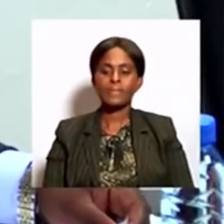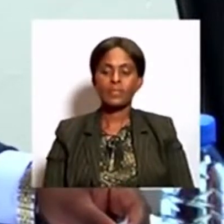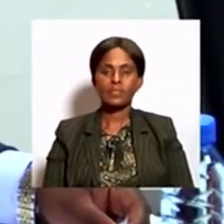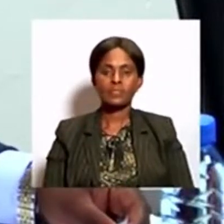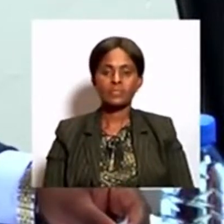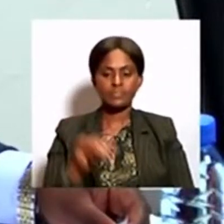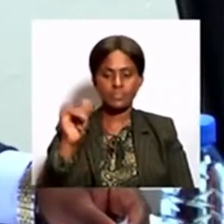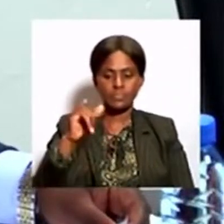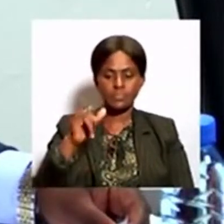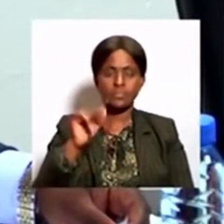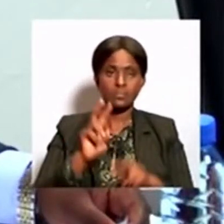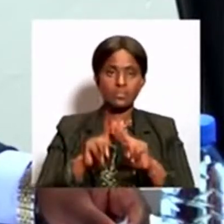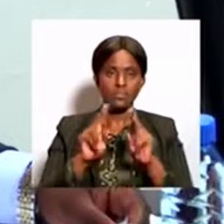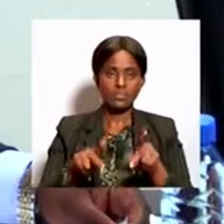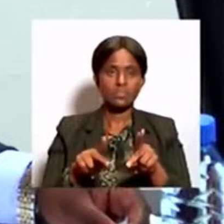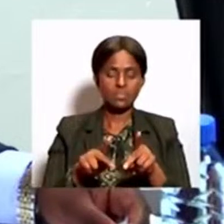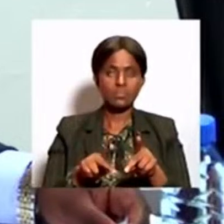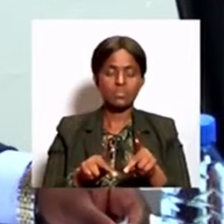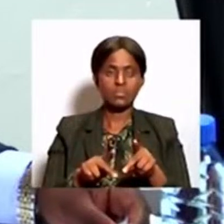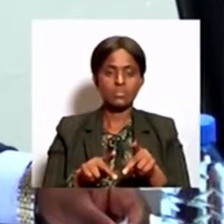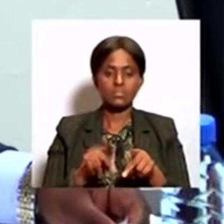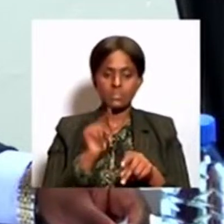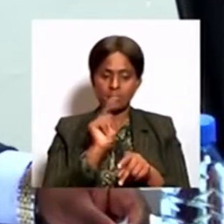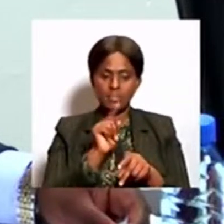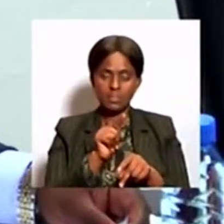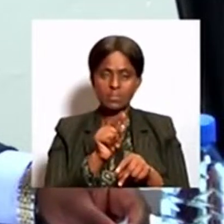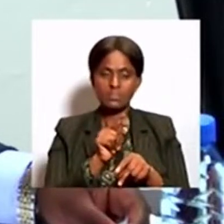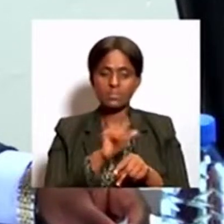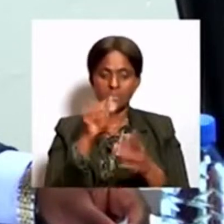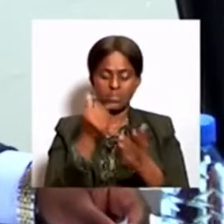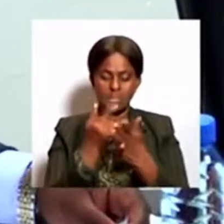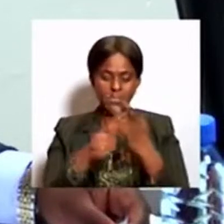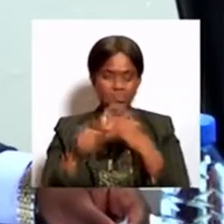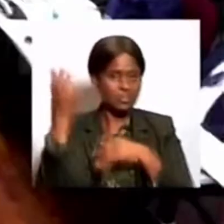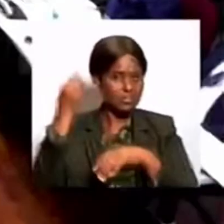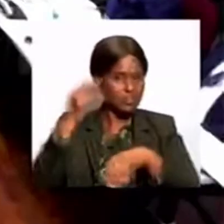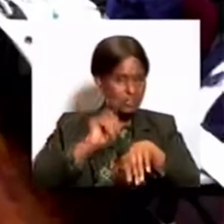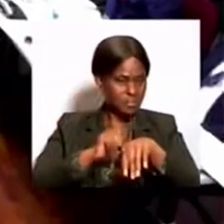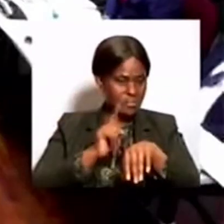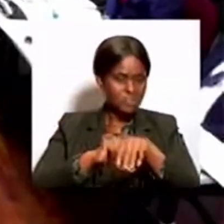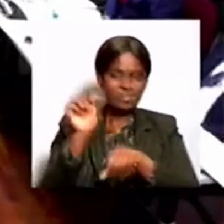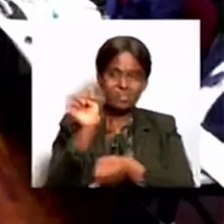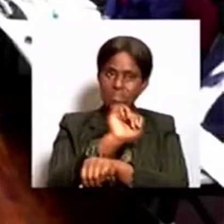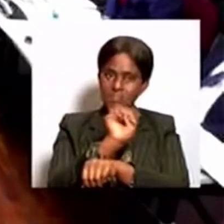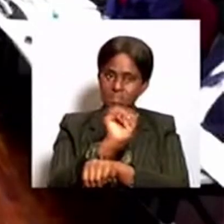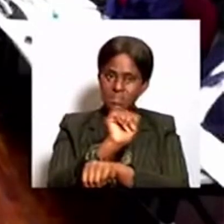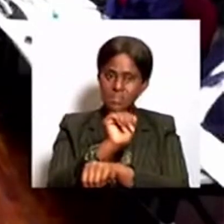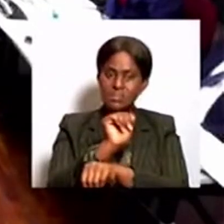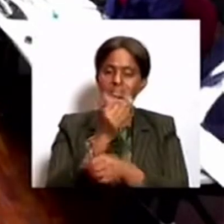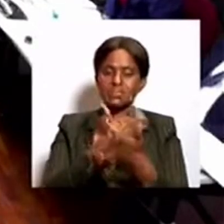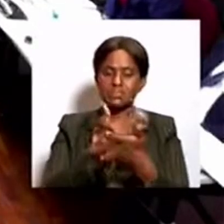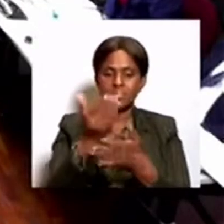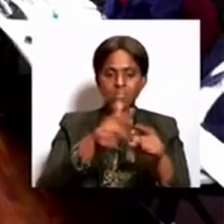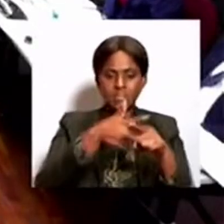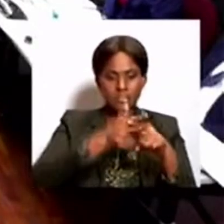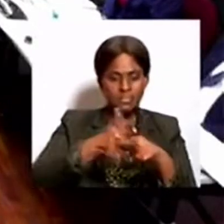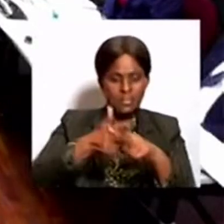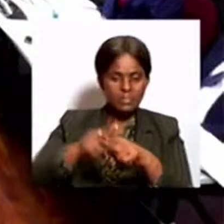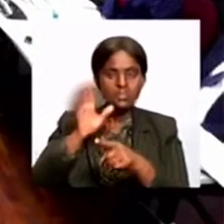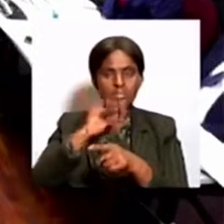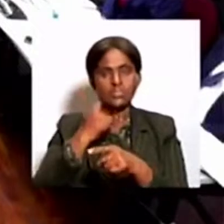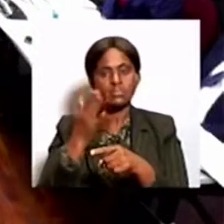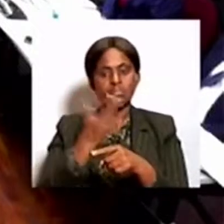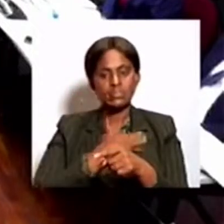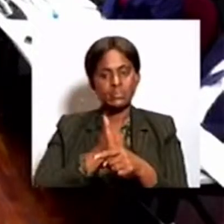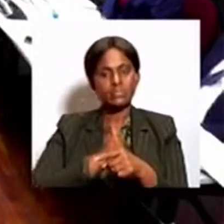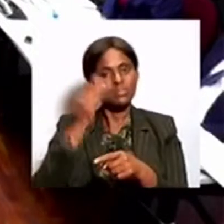Yes, Chair. Actually, it was because at that time the vehicle, we had actually bought some spares to repair it. I